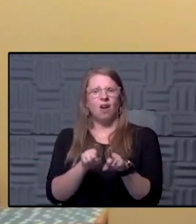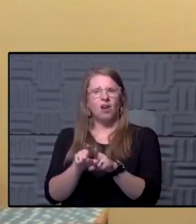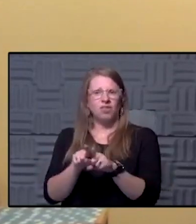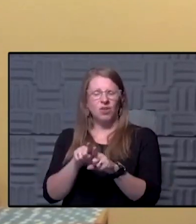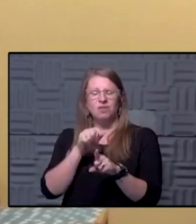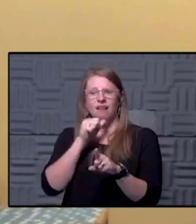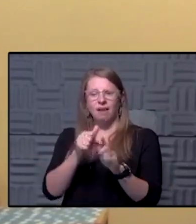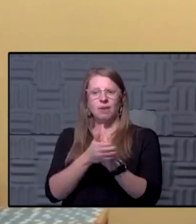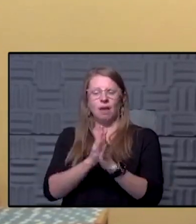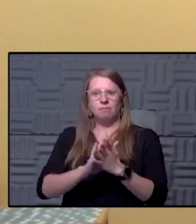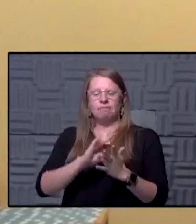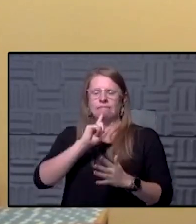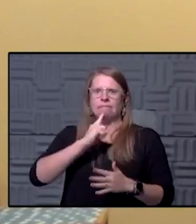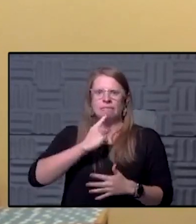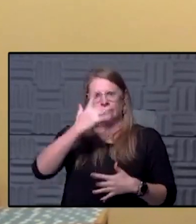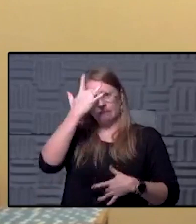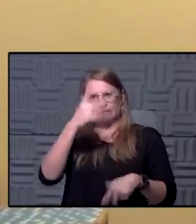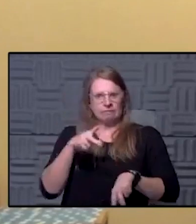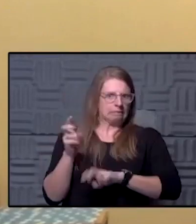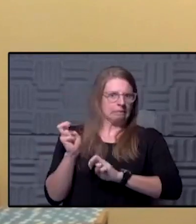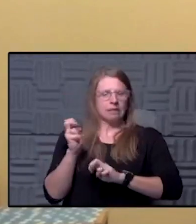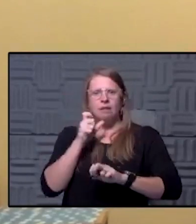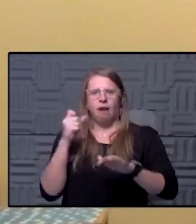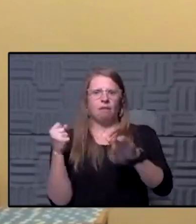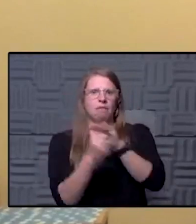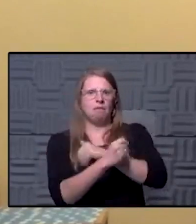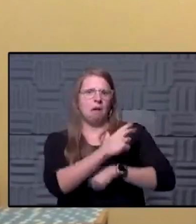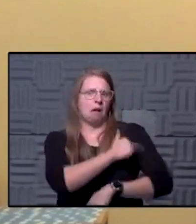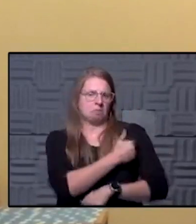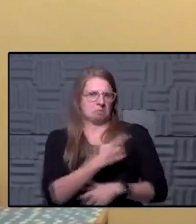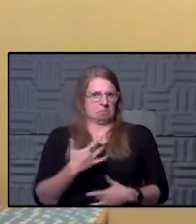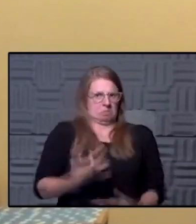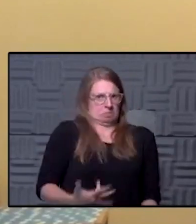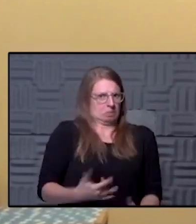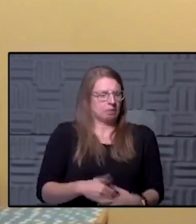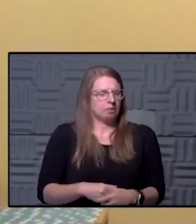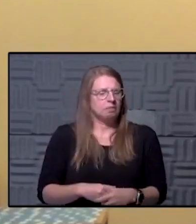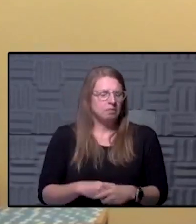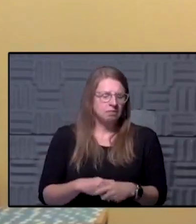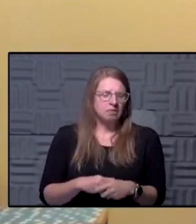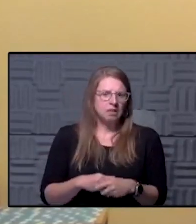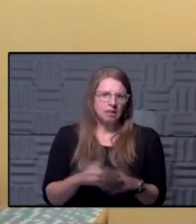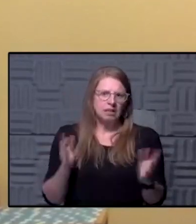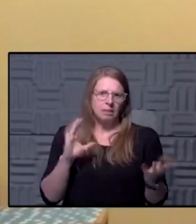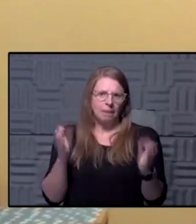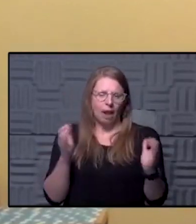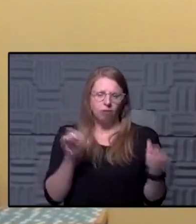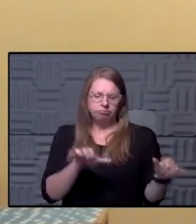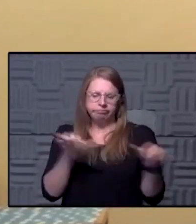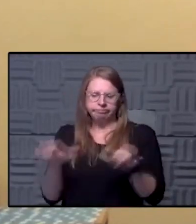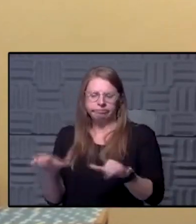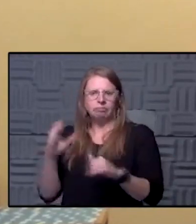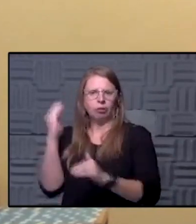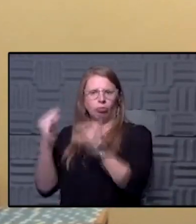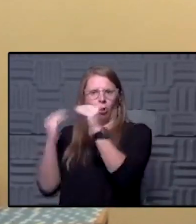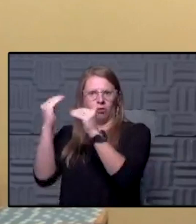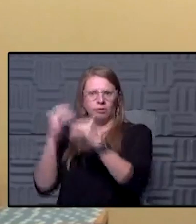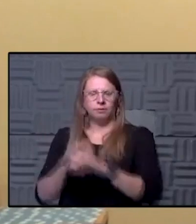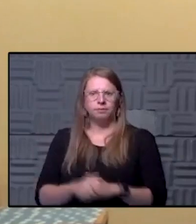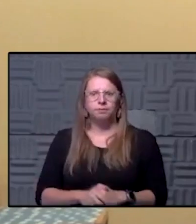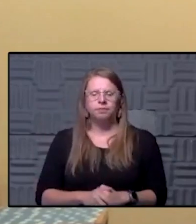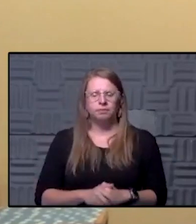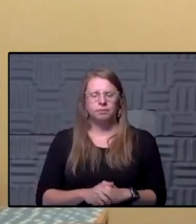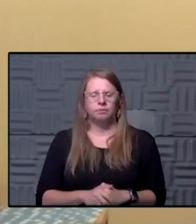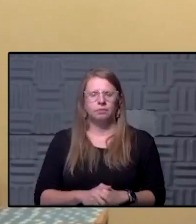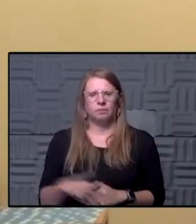sick. They don't land in the hospital as often as older folks, as we've been talking about for a